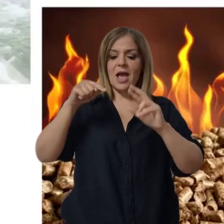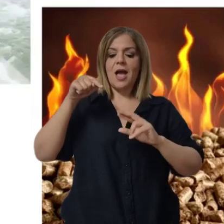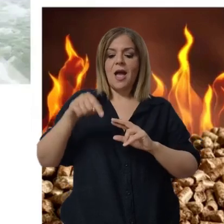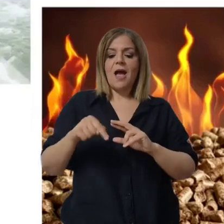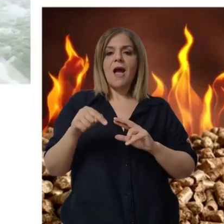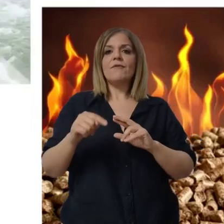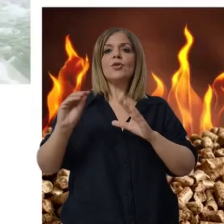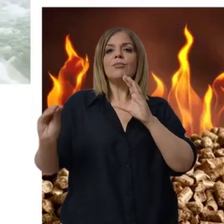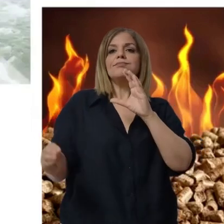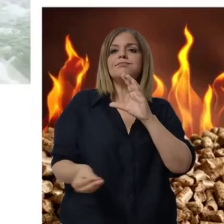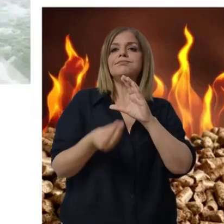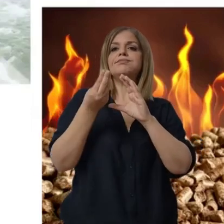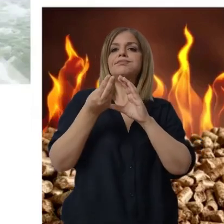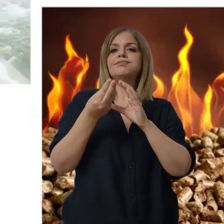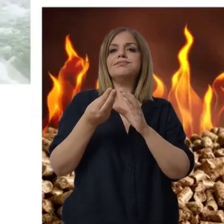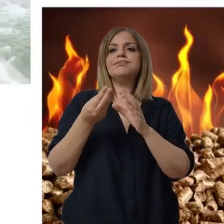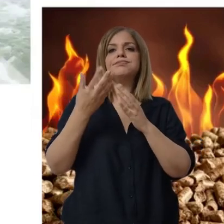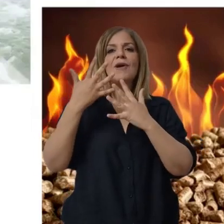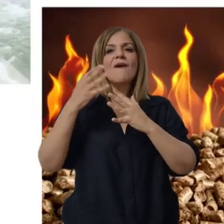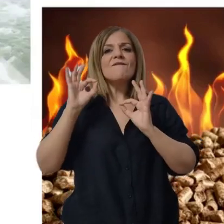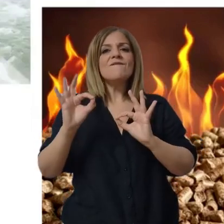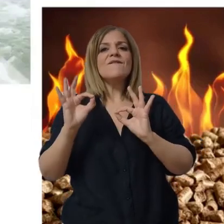natural internal heat